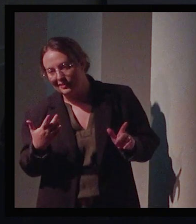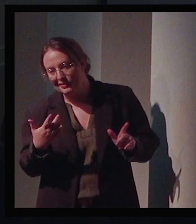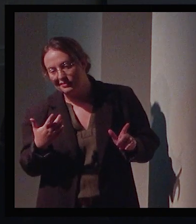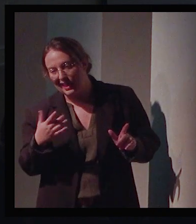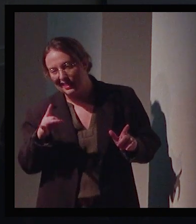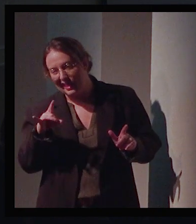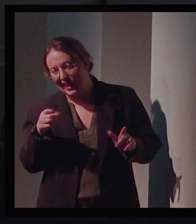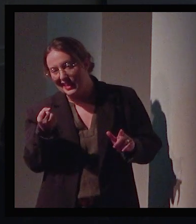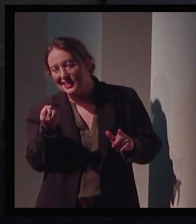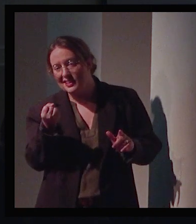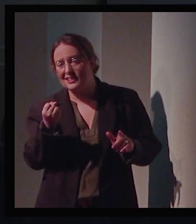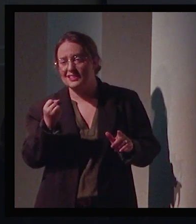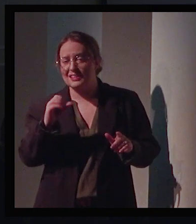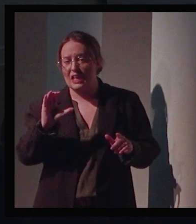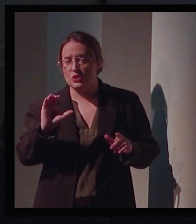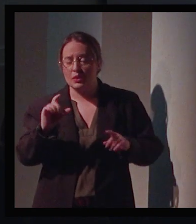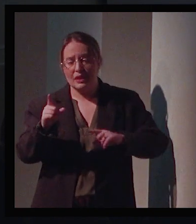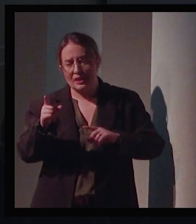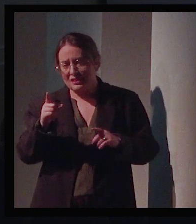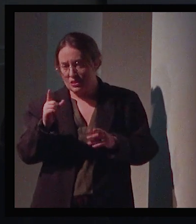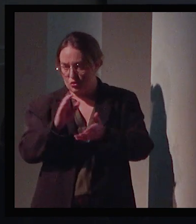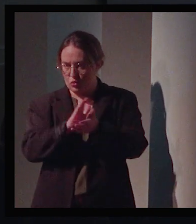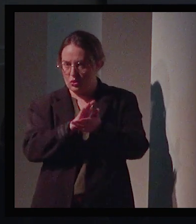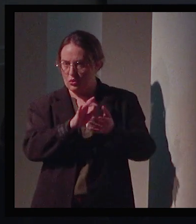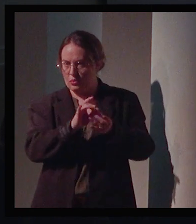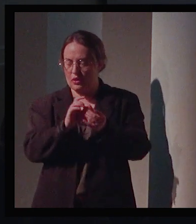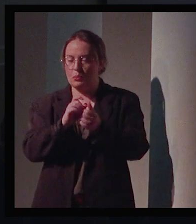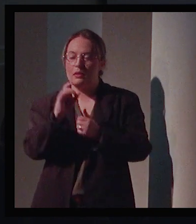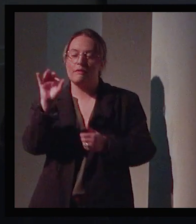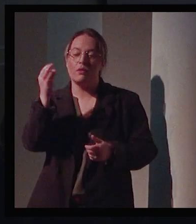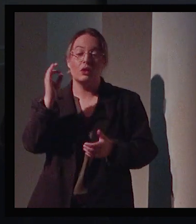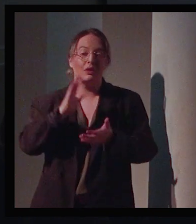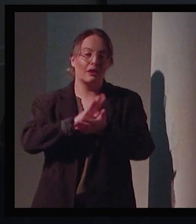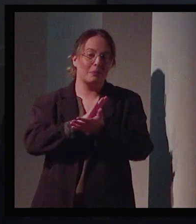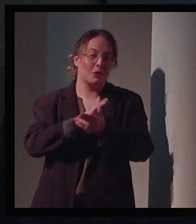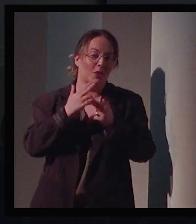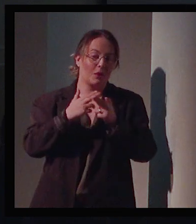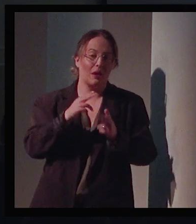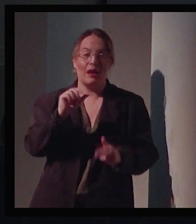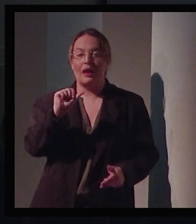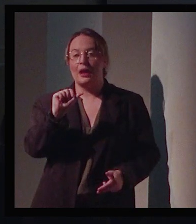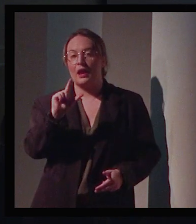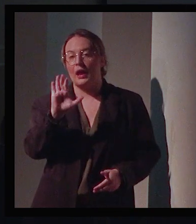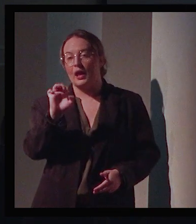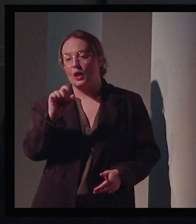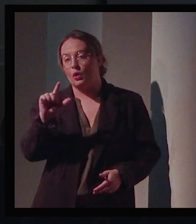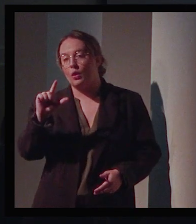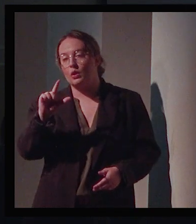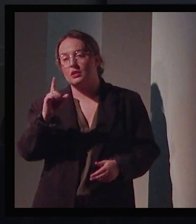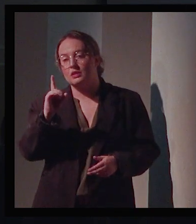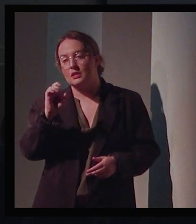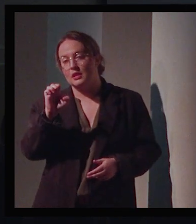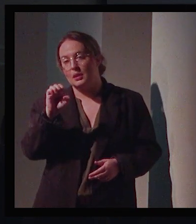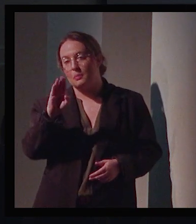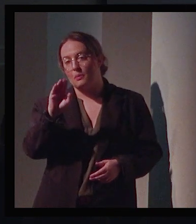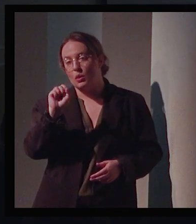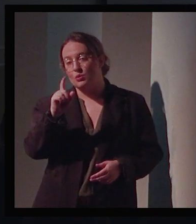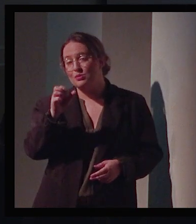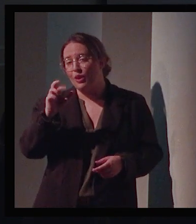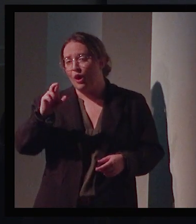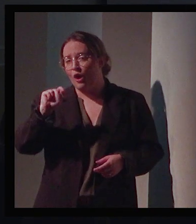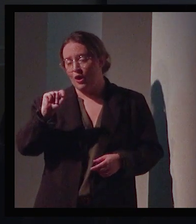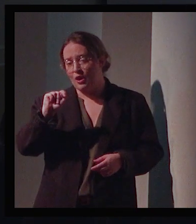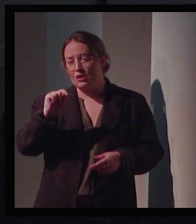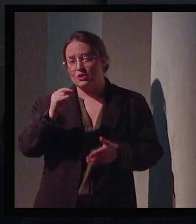the 18th century, the school that was associated with the French Academy, called the École des Beaux-Arts, the School of Fine Arts, did not really